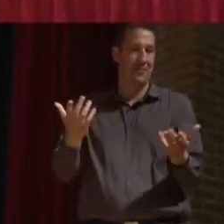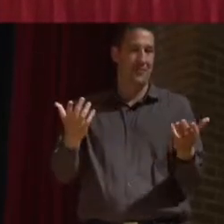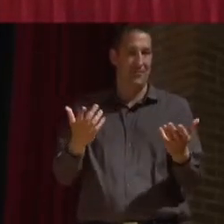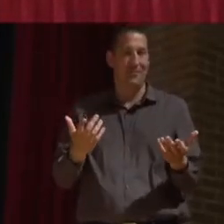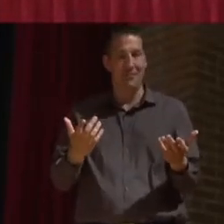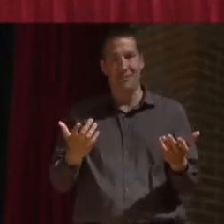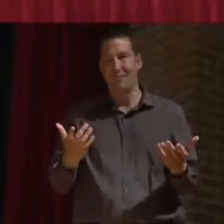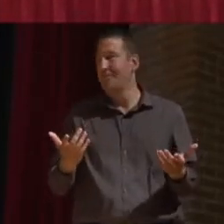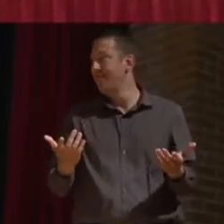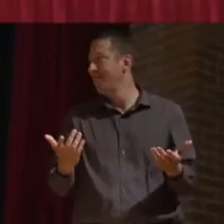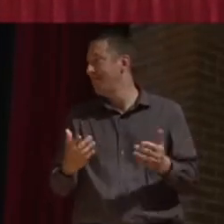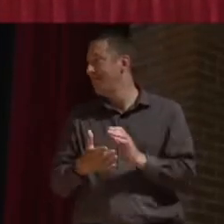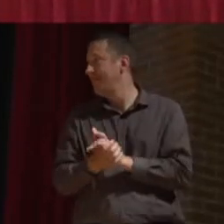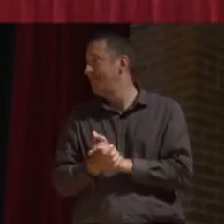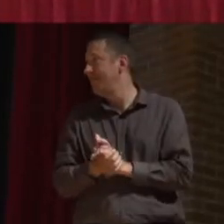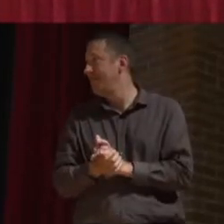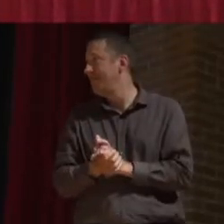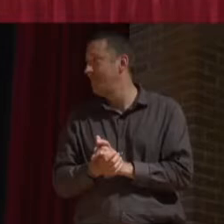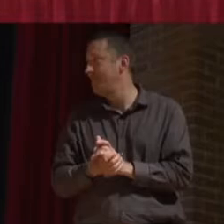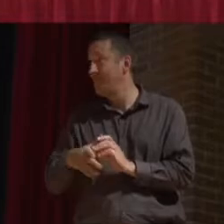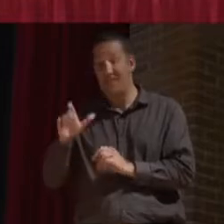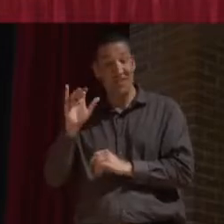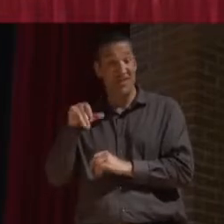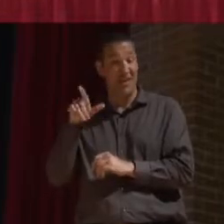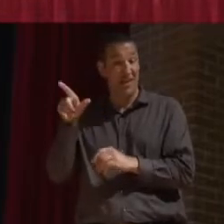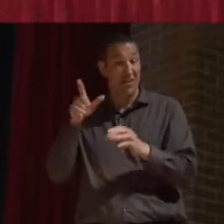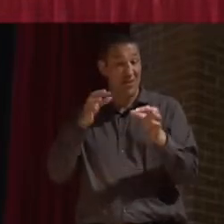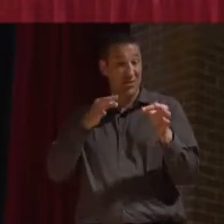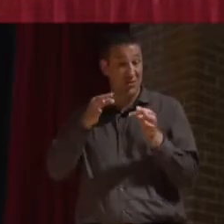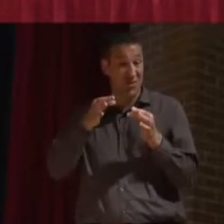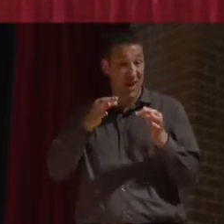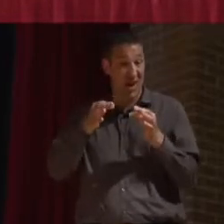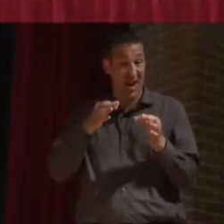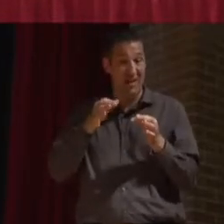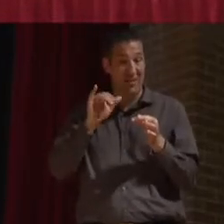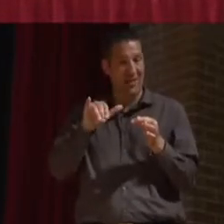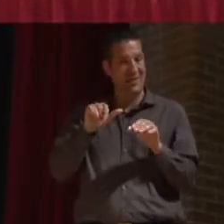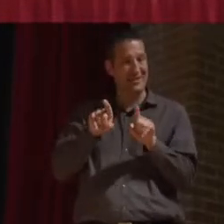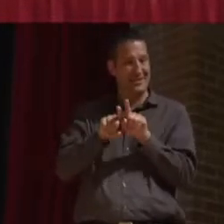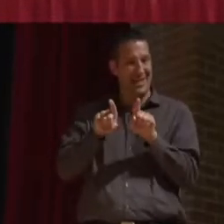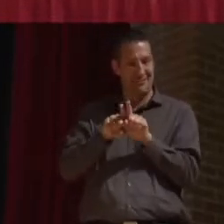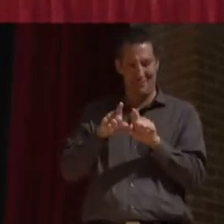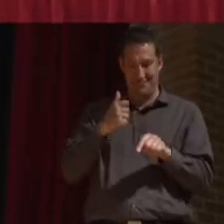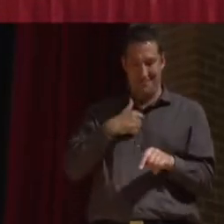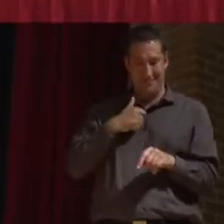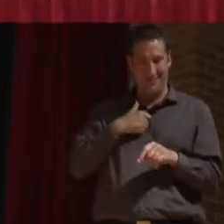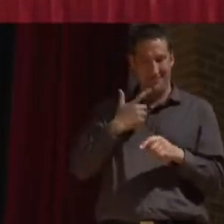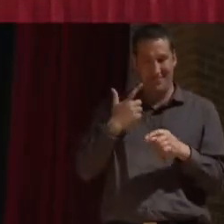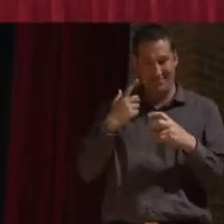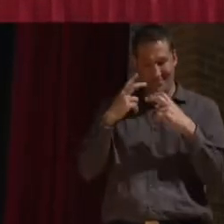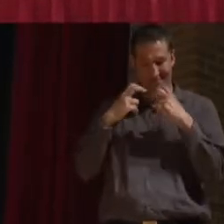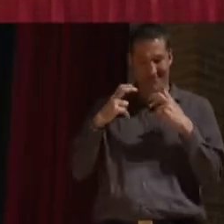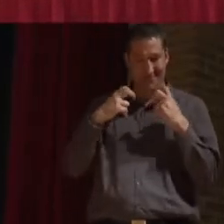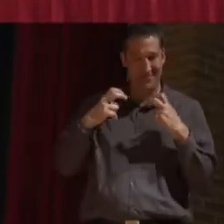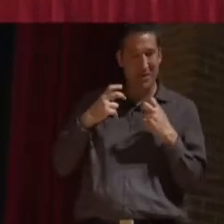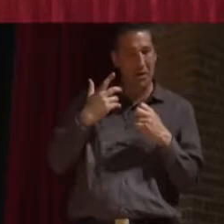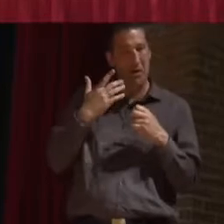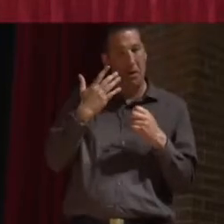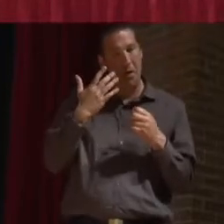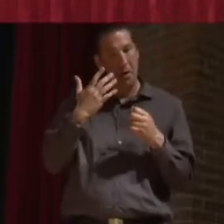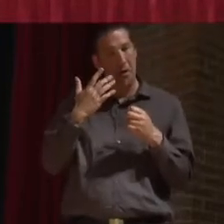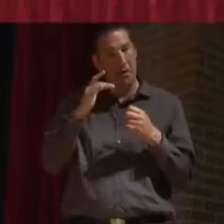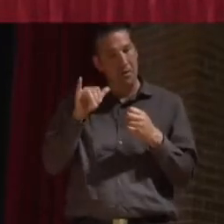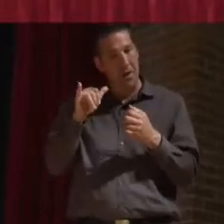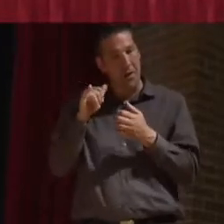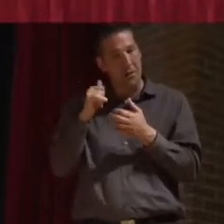coming from. I mean, what you're describing is almost like an independent assessment. Yeah. Right. You know, and I think that would be helpful. I don't think